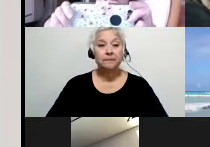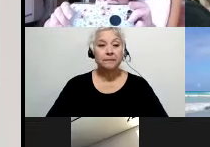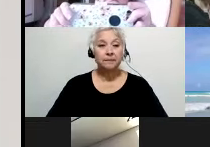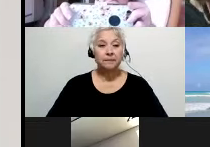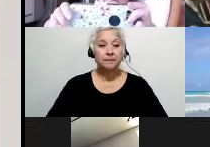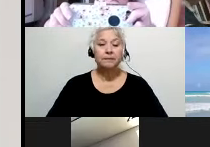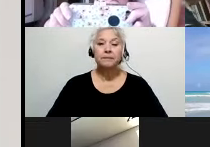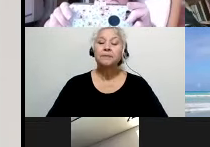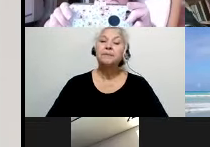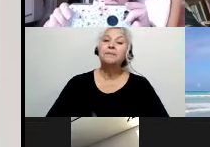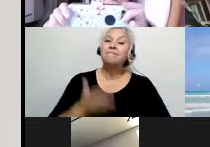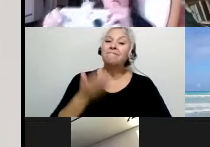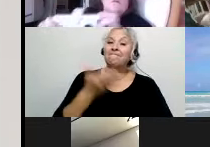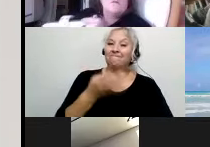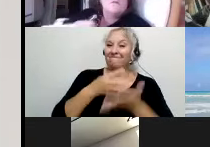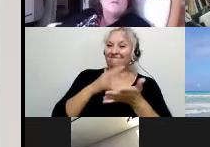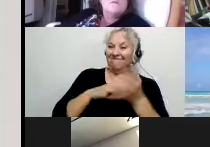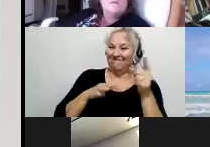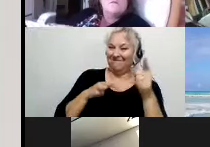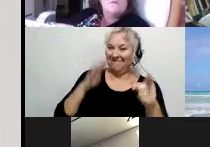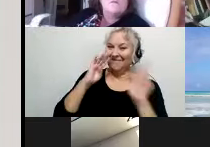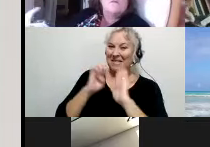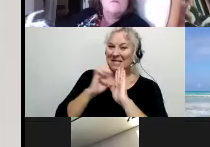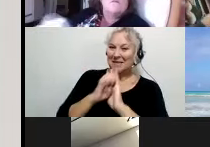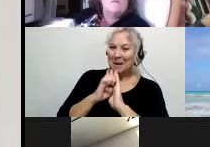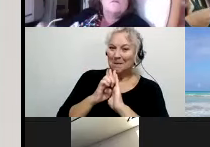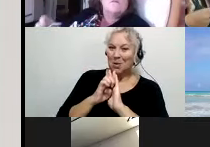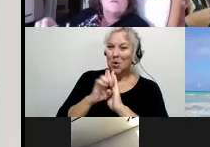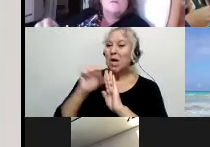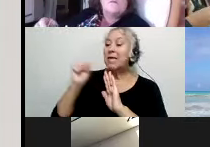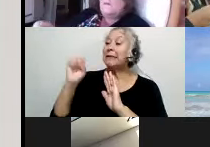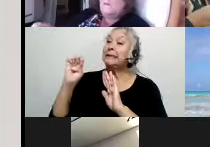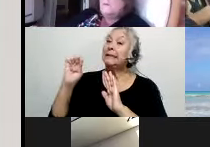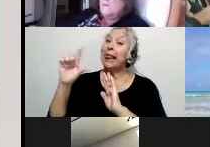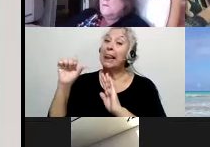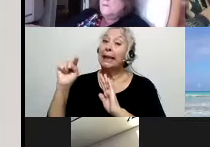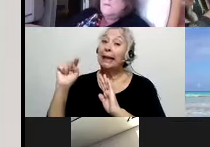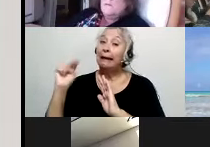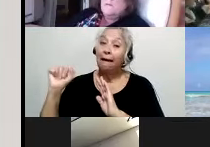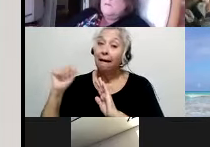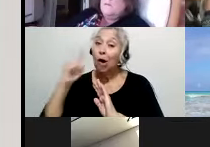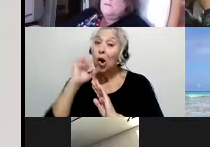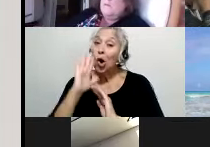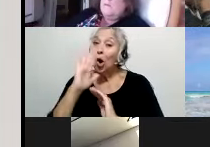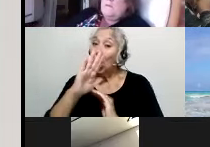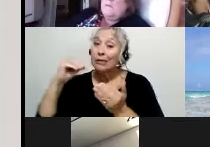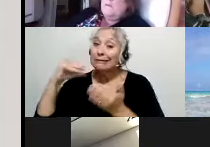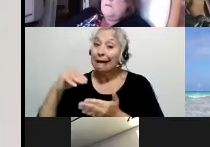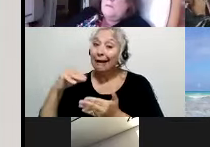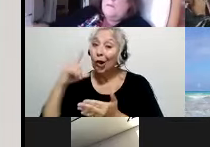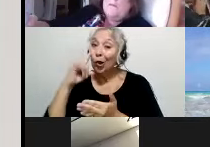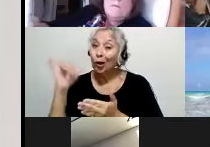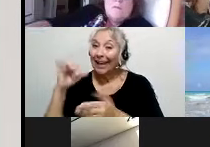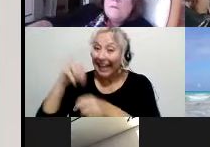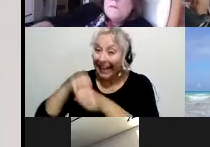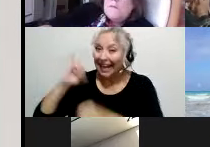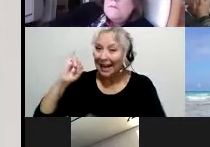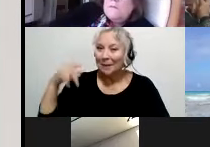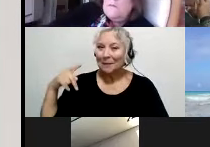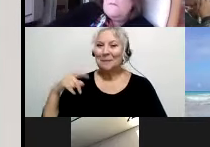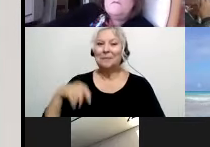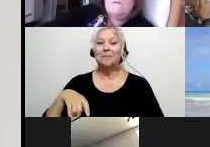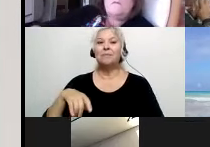So here is an example of what Selena's course of study might look like within her IEP.